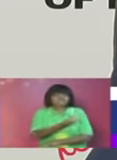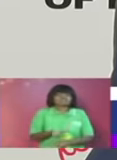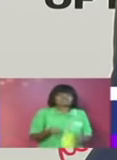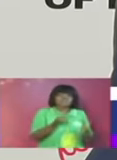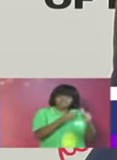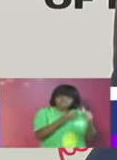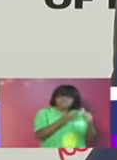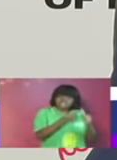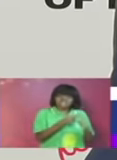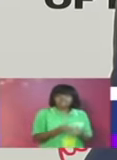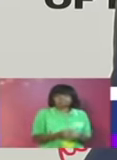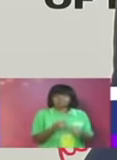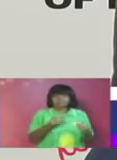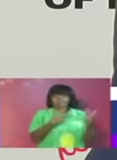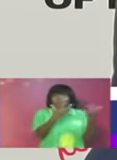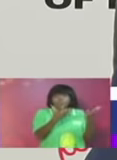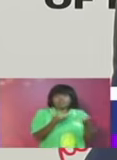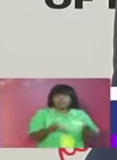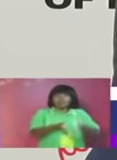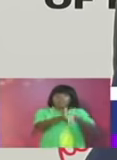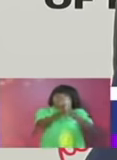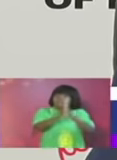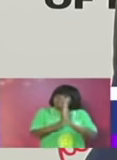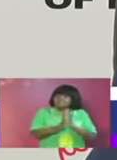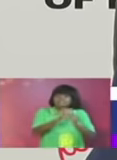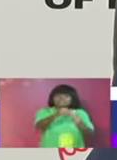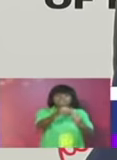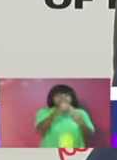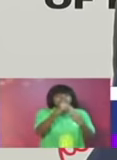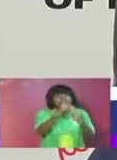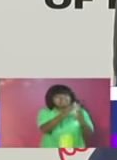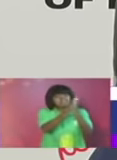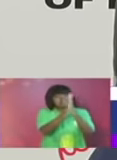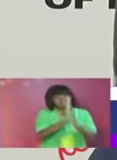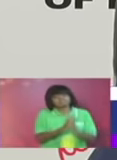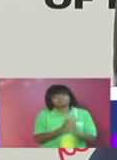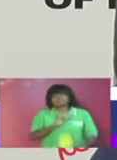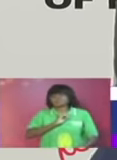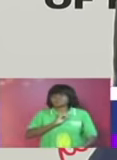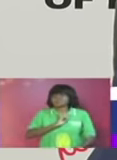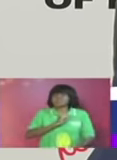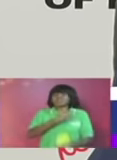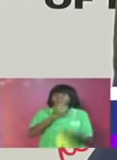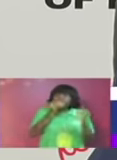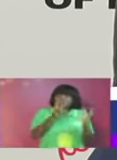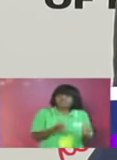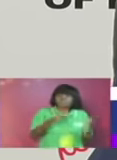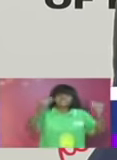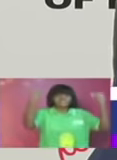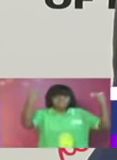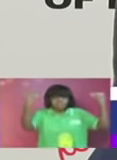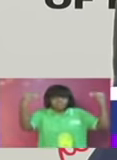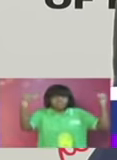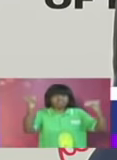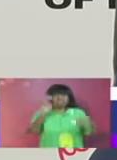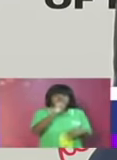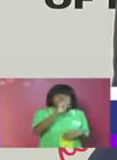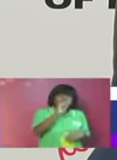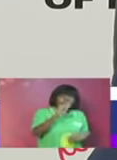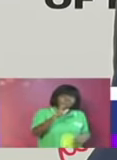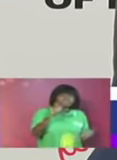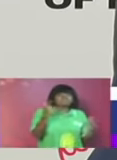store owners, mall owners. We looked at some figures presented to us by the Retail Association. I